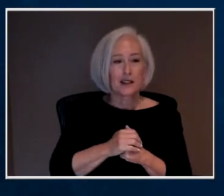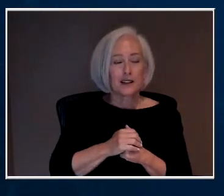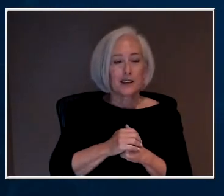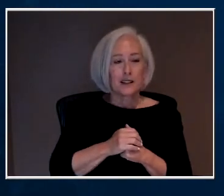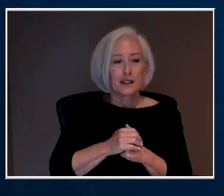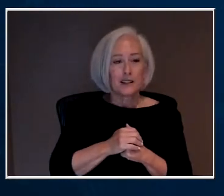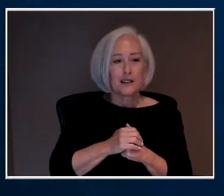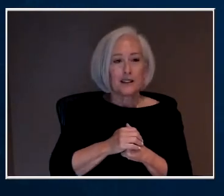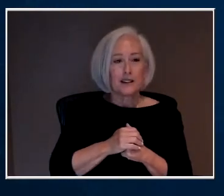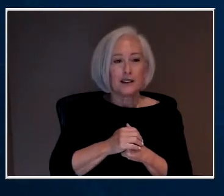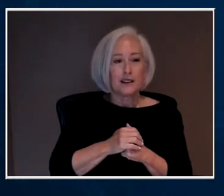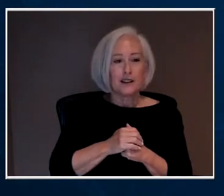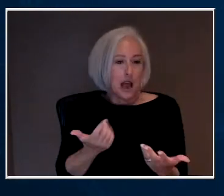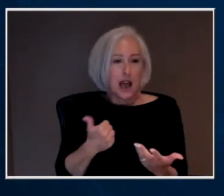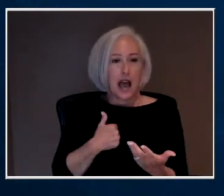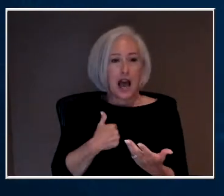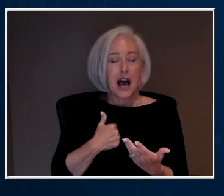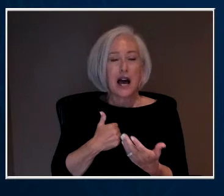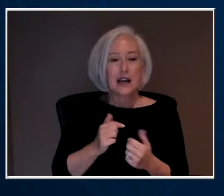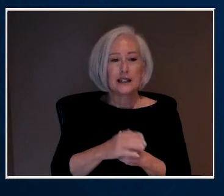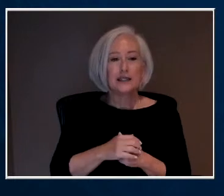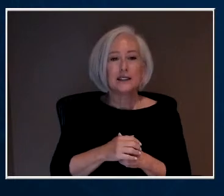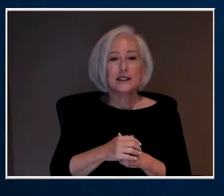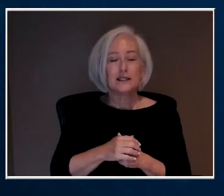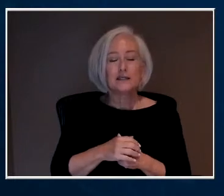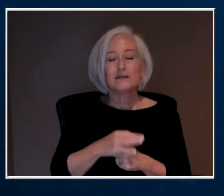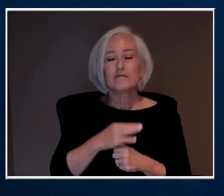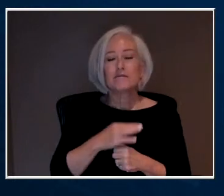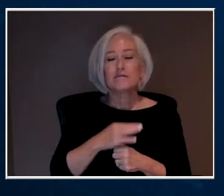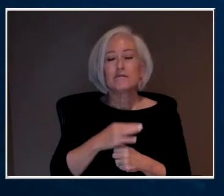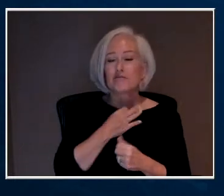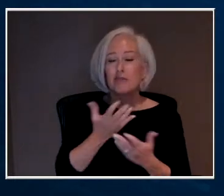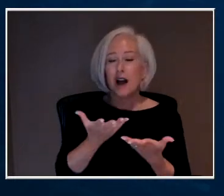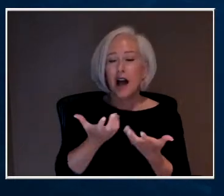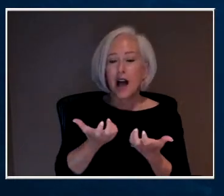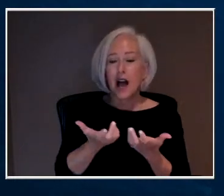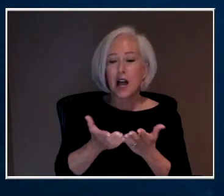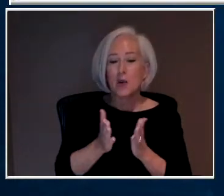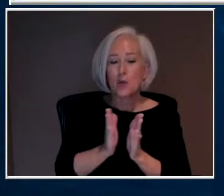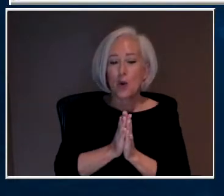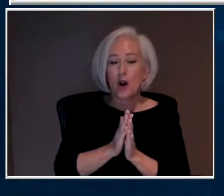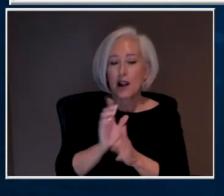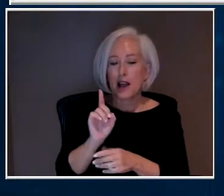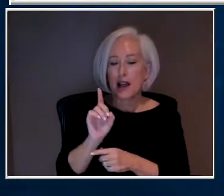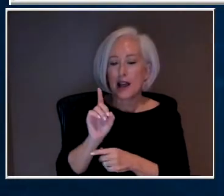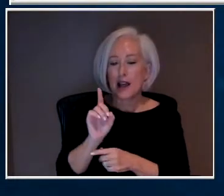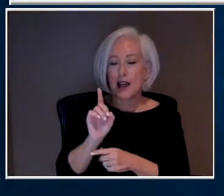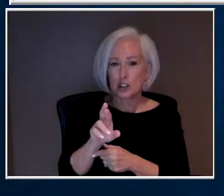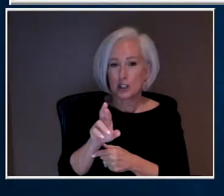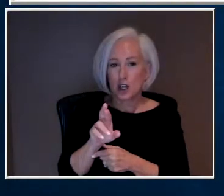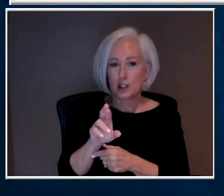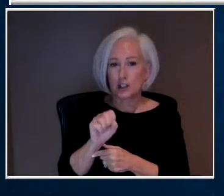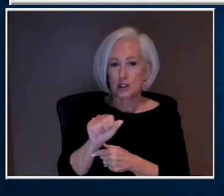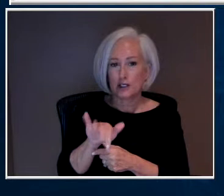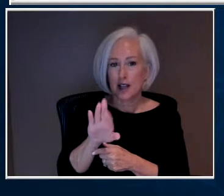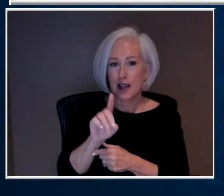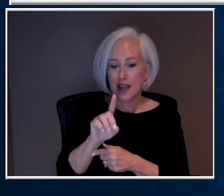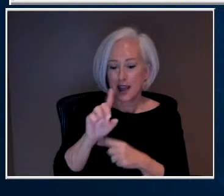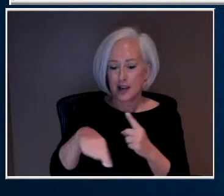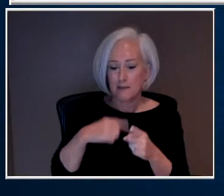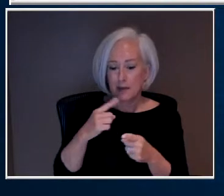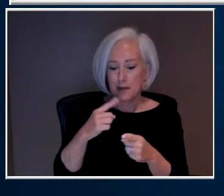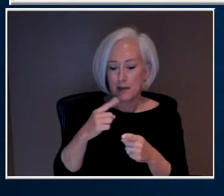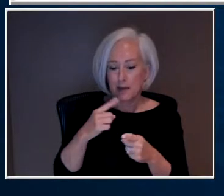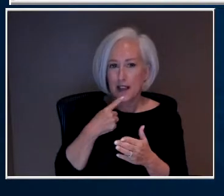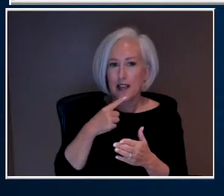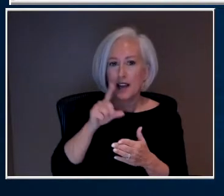Go ahead. Oh, I was going to ask about something that you just said about how it took these adjustments